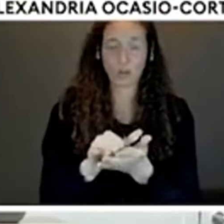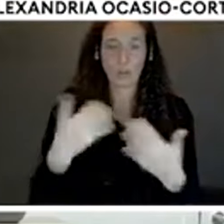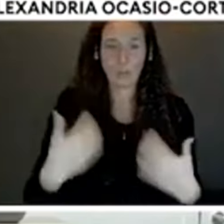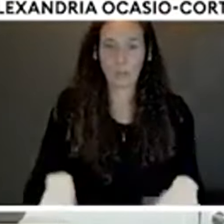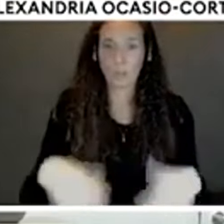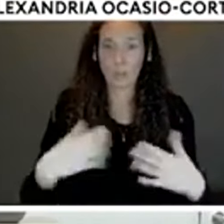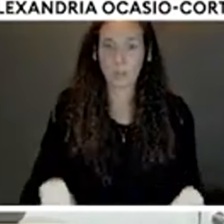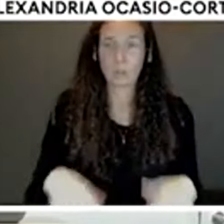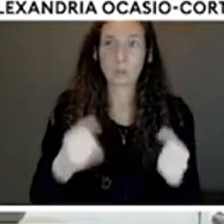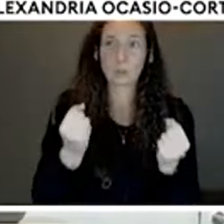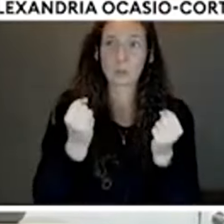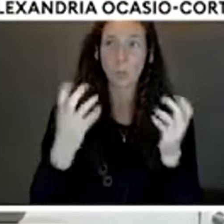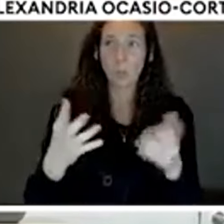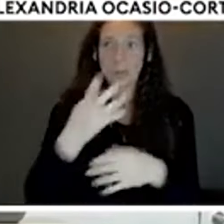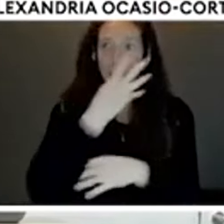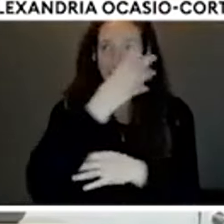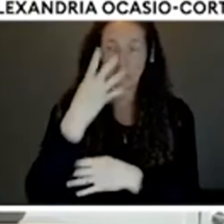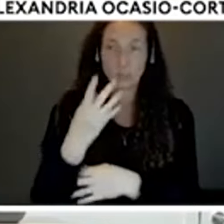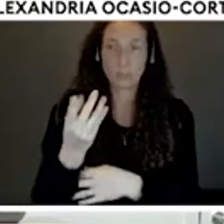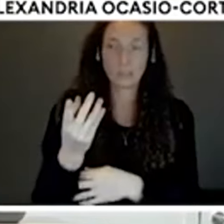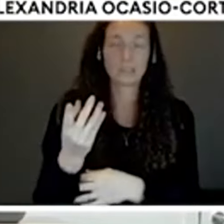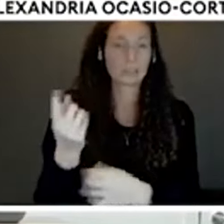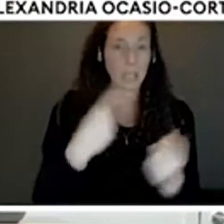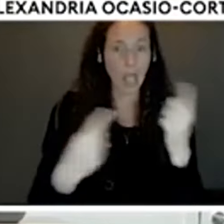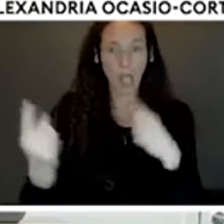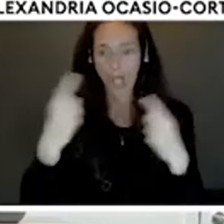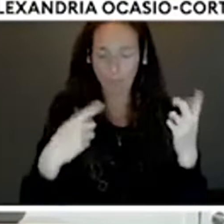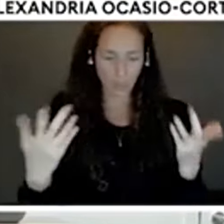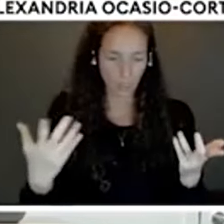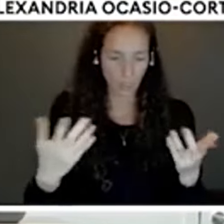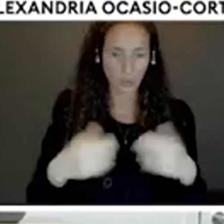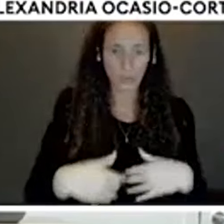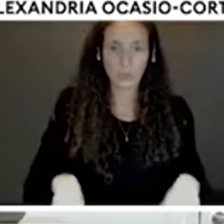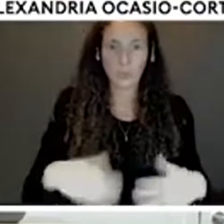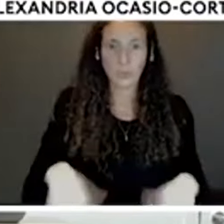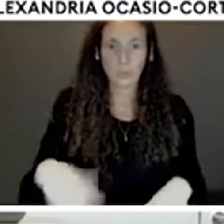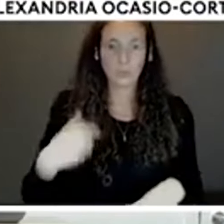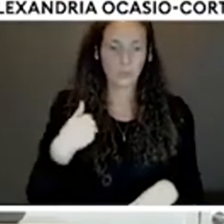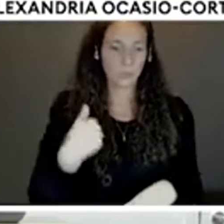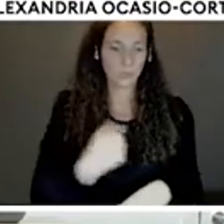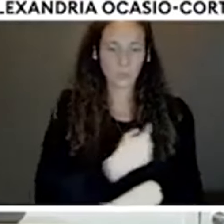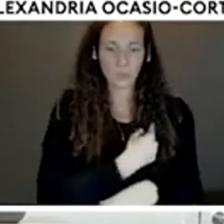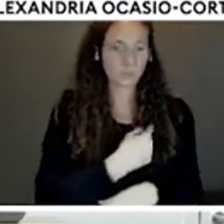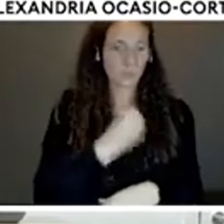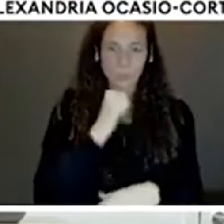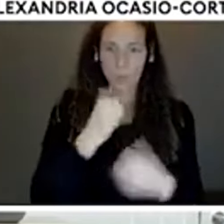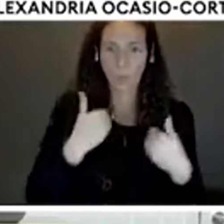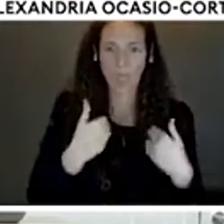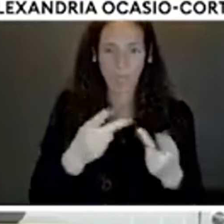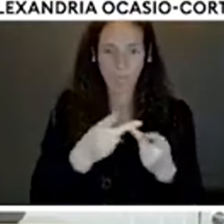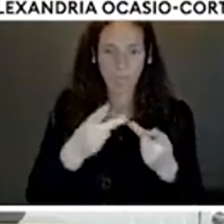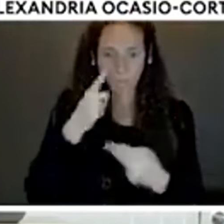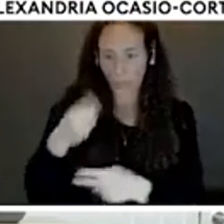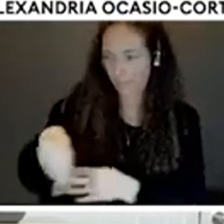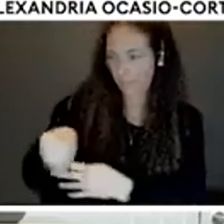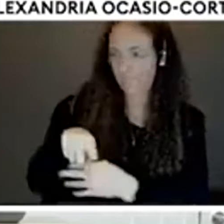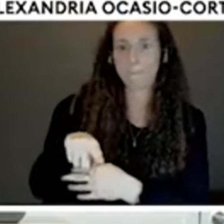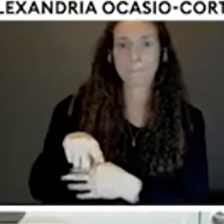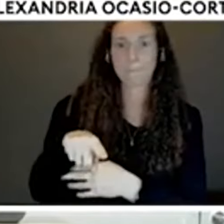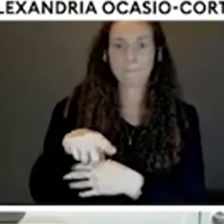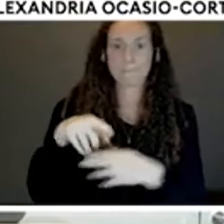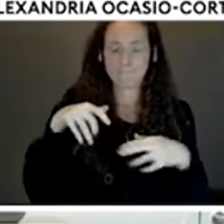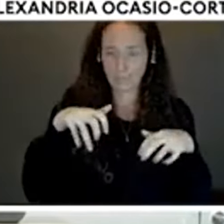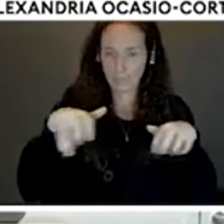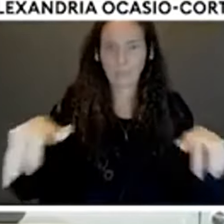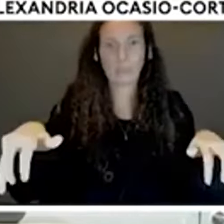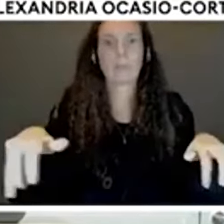people gonna go? I see people sleeping in the streets that are coming on those buses, and they're